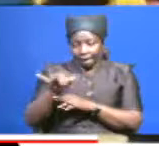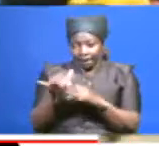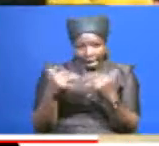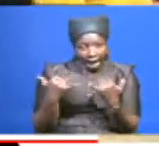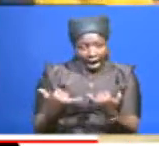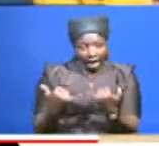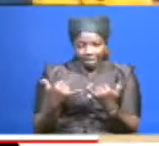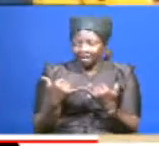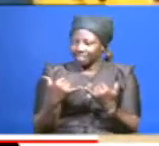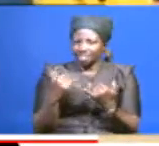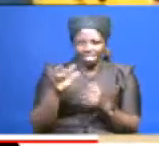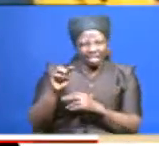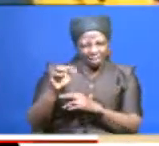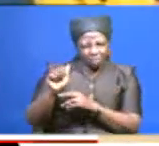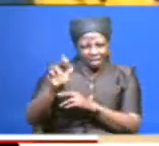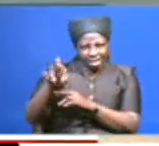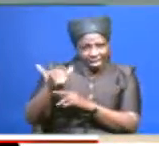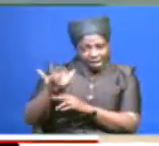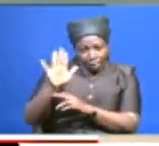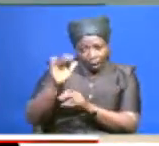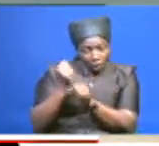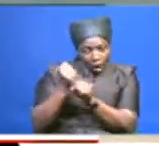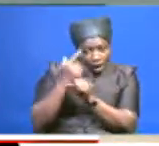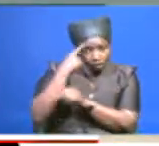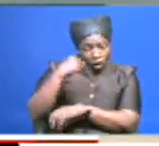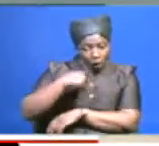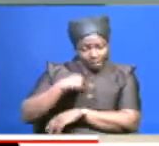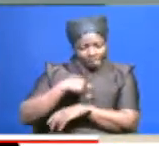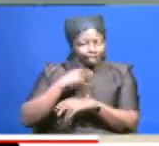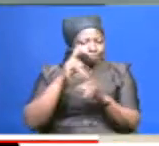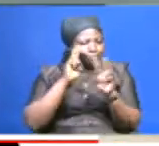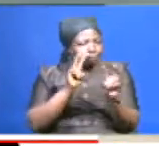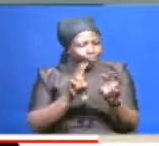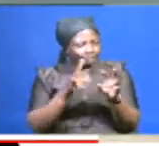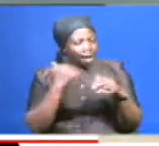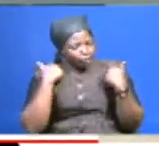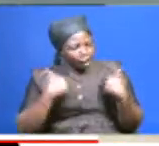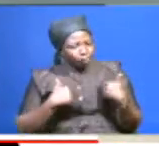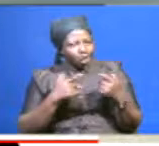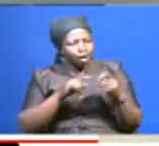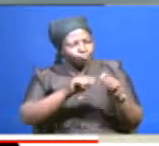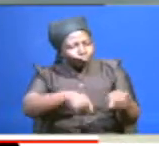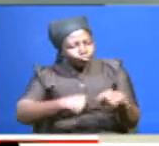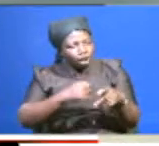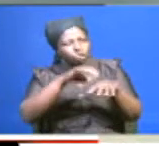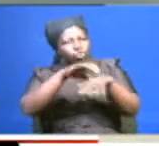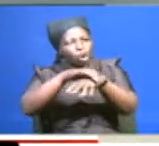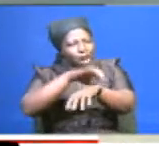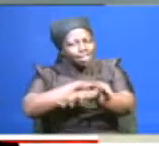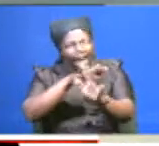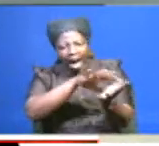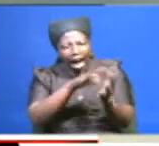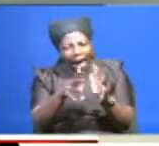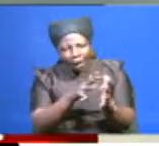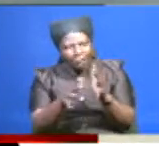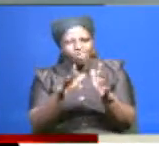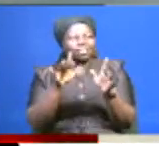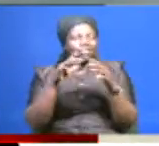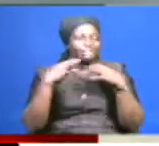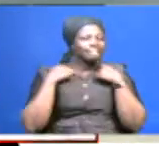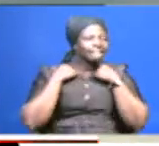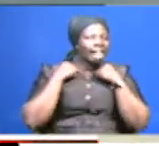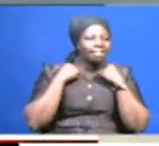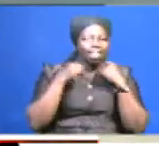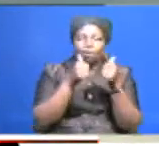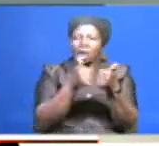Mary kazi yake kwangu ni kuangalia socks nimevaa namna gani, shati yangu yuko sawa sawa, saa ya